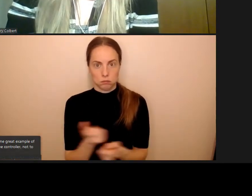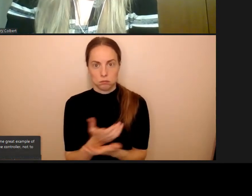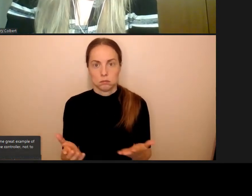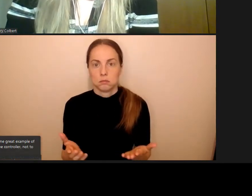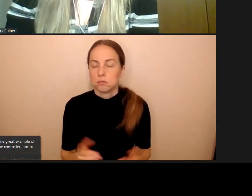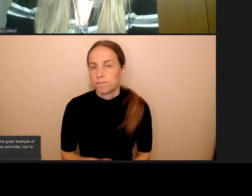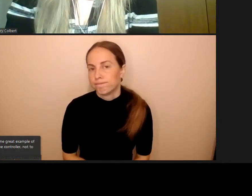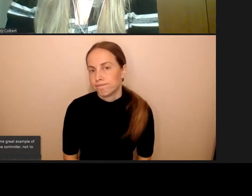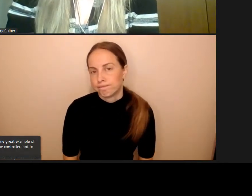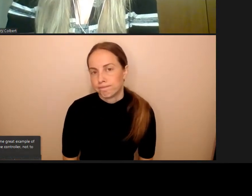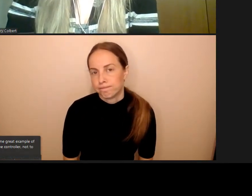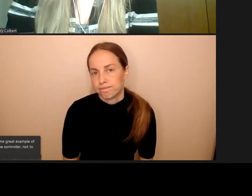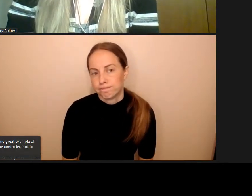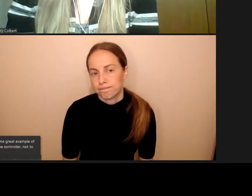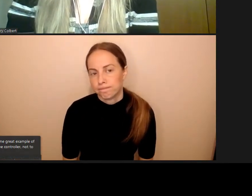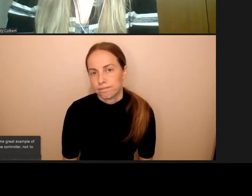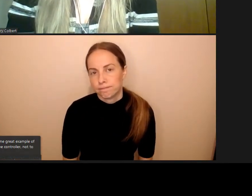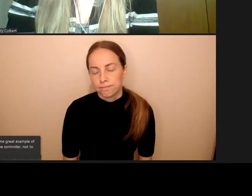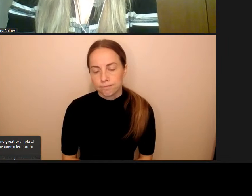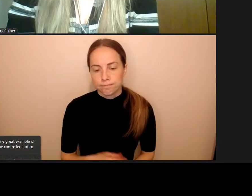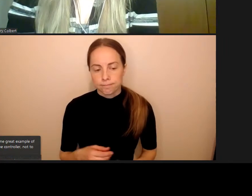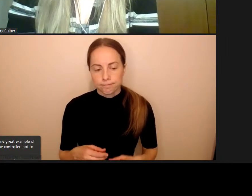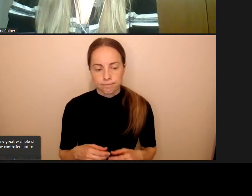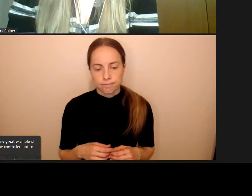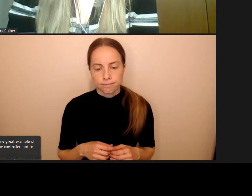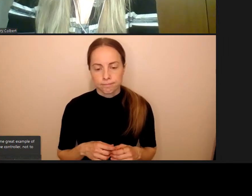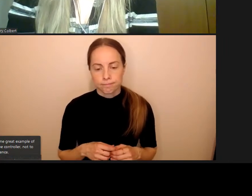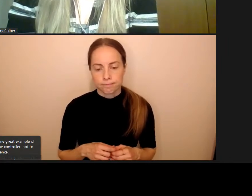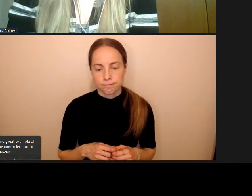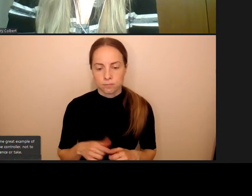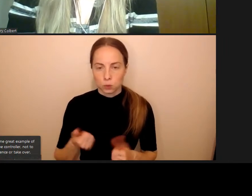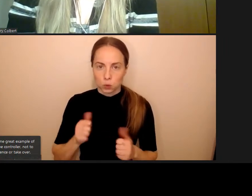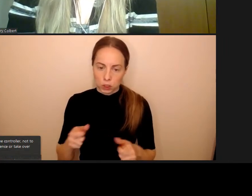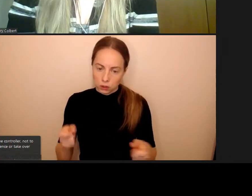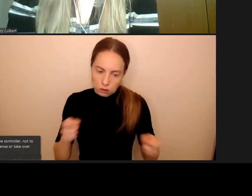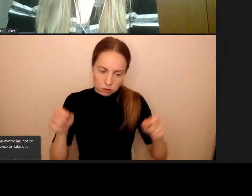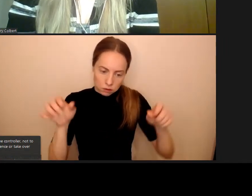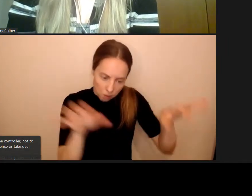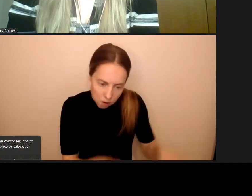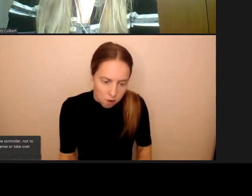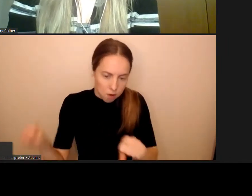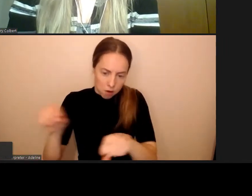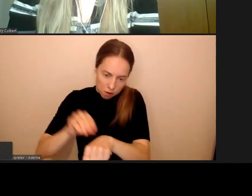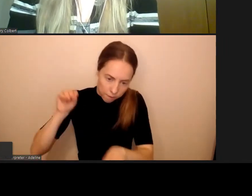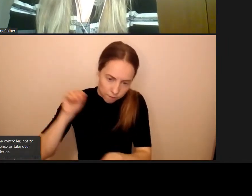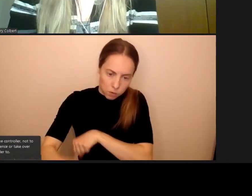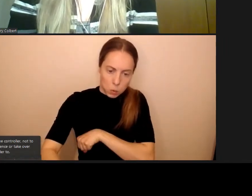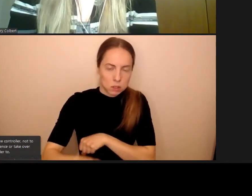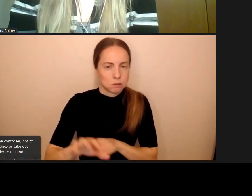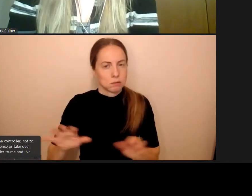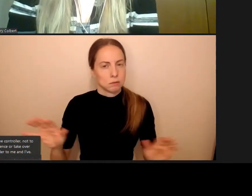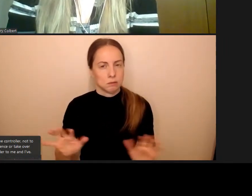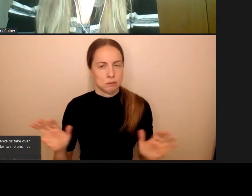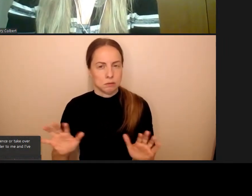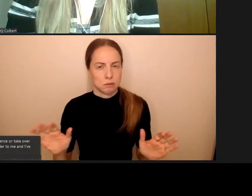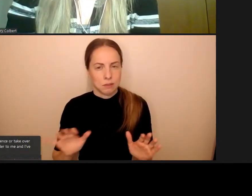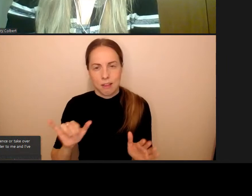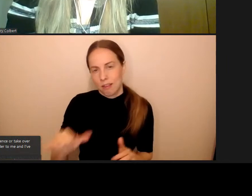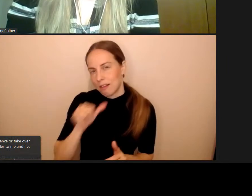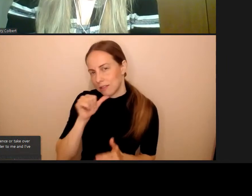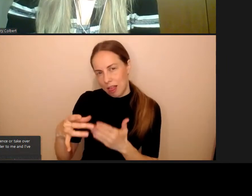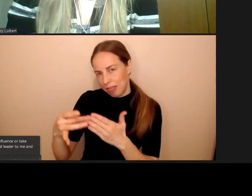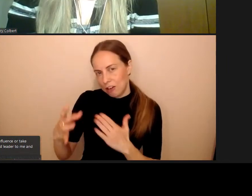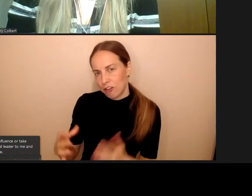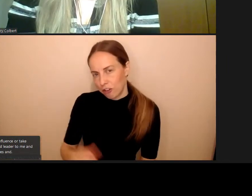who tries to influence or take over the whole event. A good leader to me, and I've been chairs